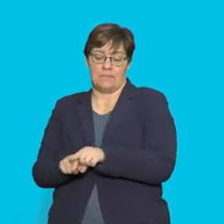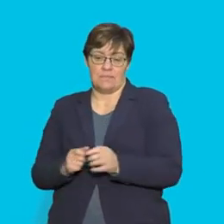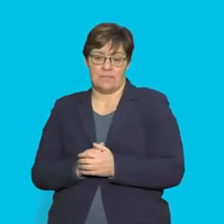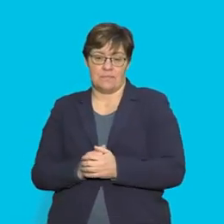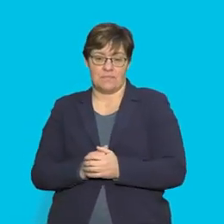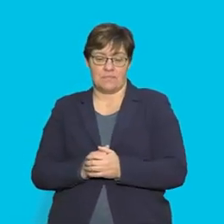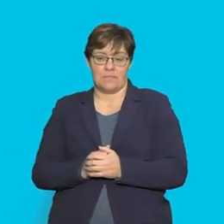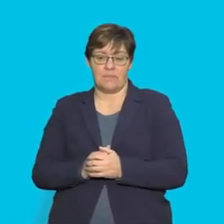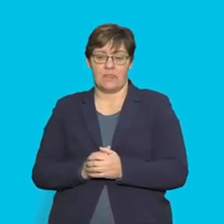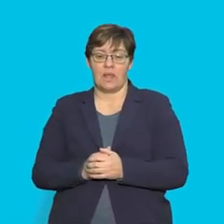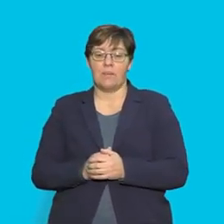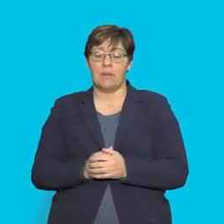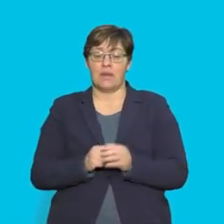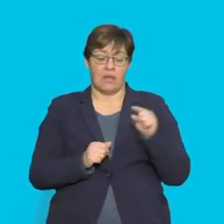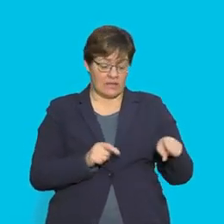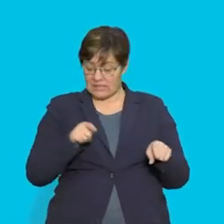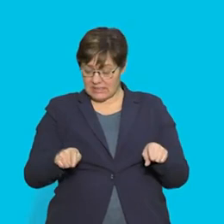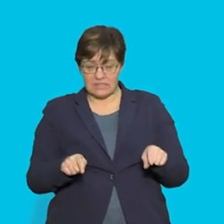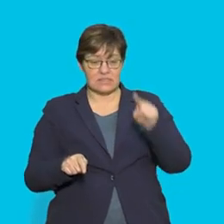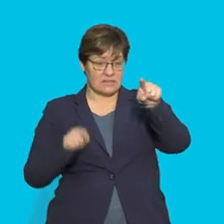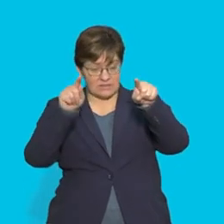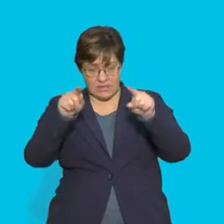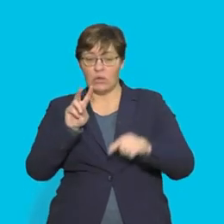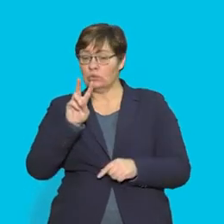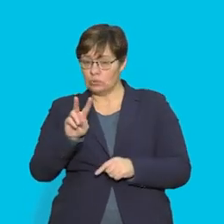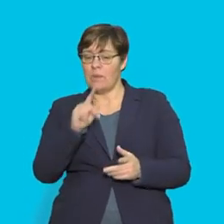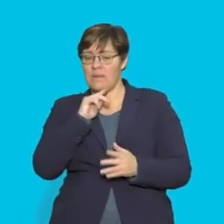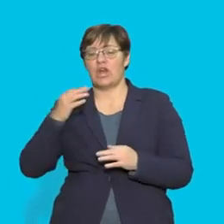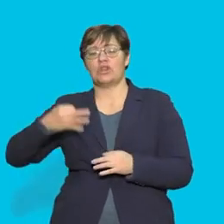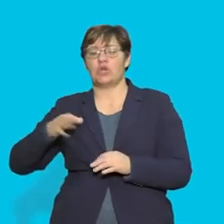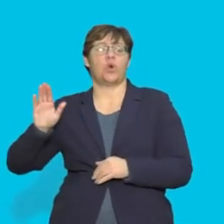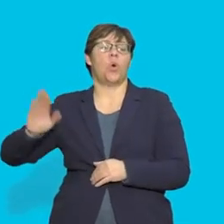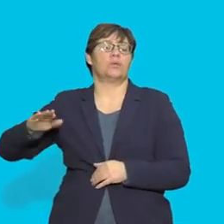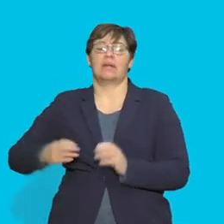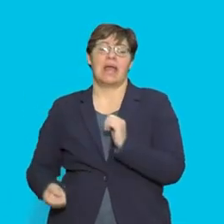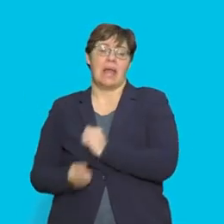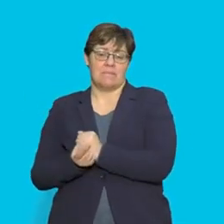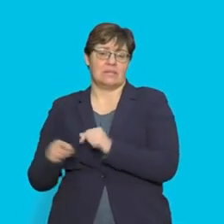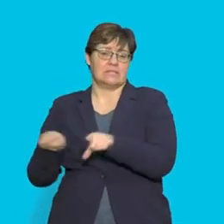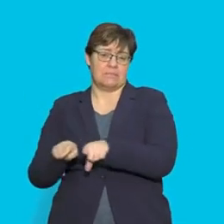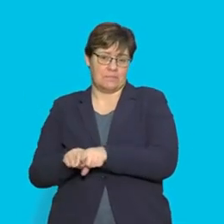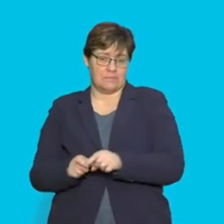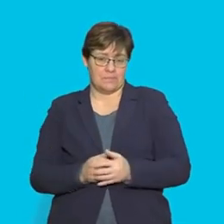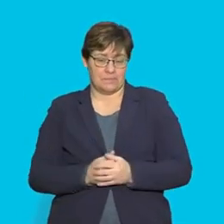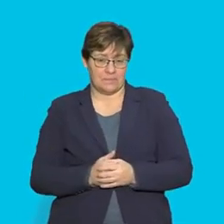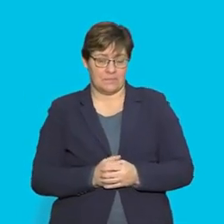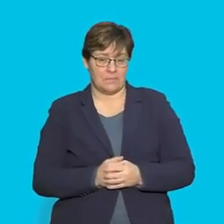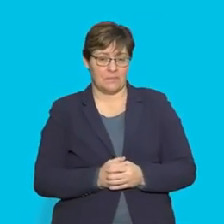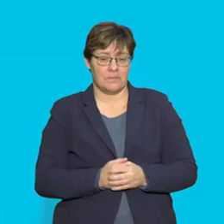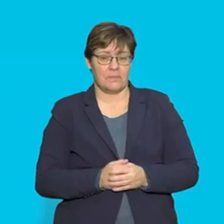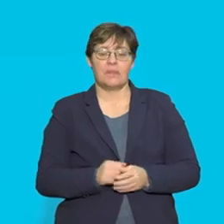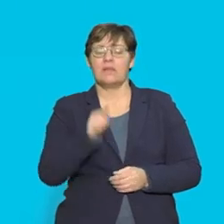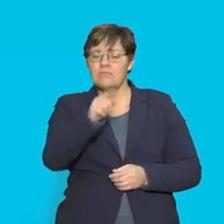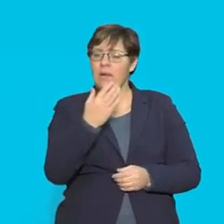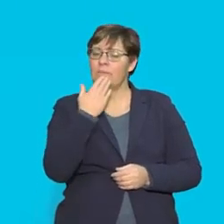you just need to prove the first two, and then the third one will be equal as a result of the first two.